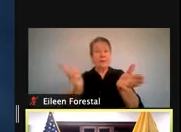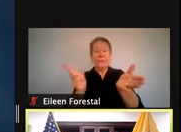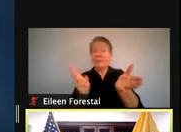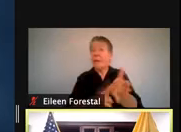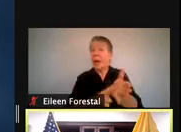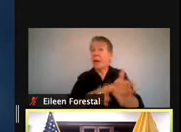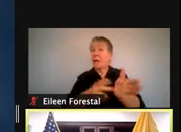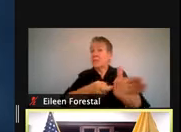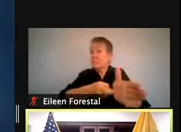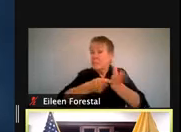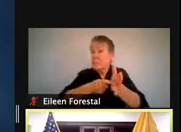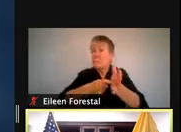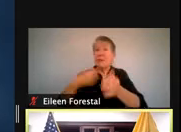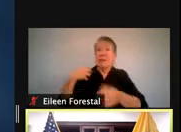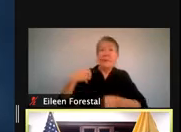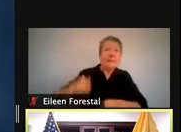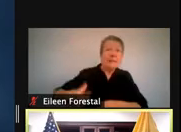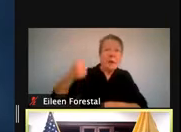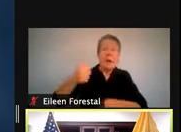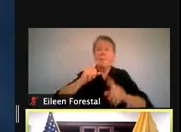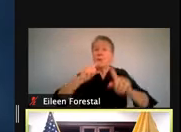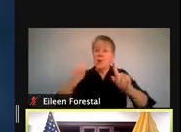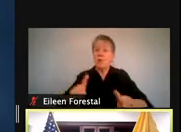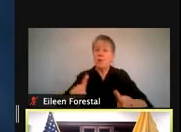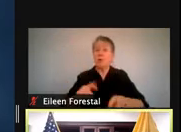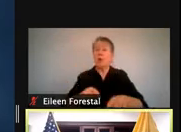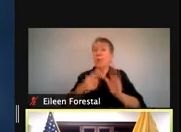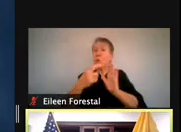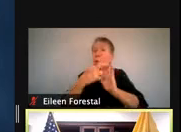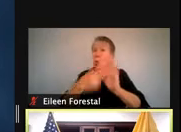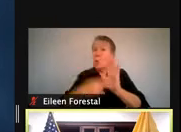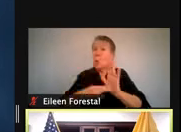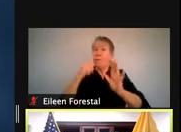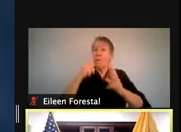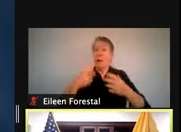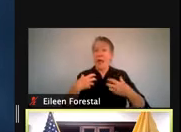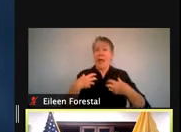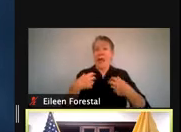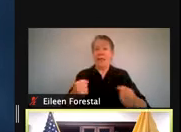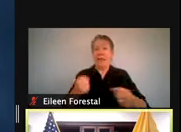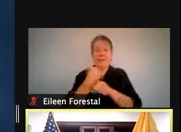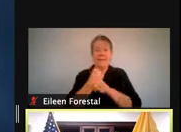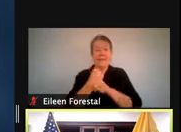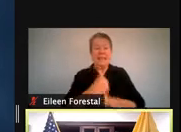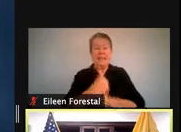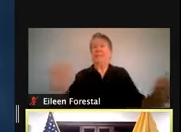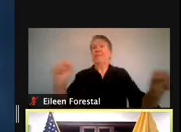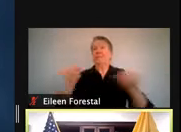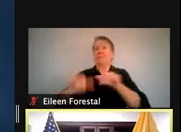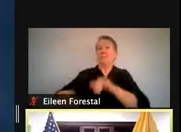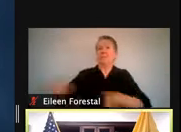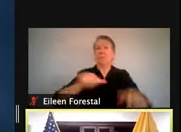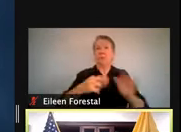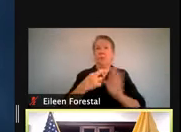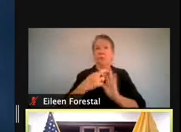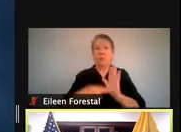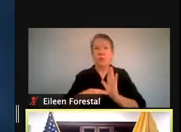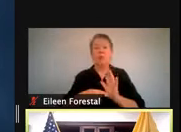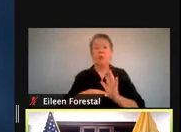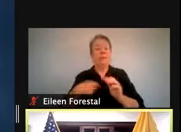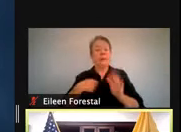protect all New Jersey's workers during this pandemic. We took this step because, yet again, the federal